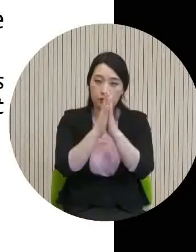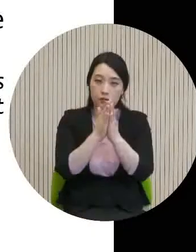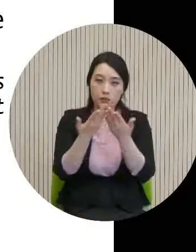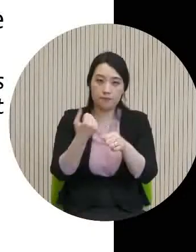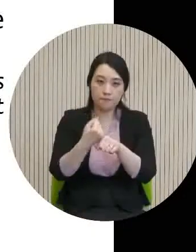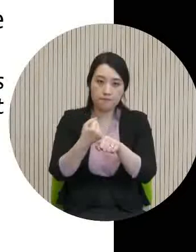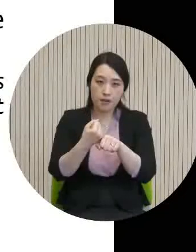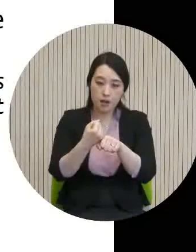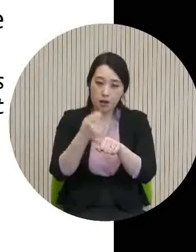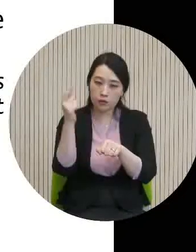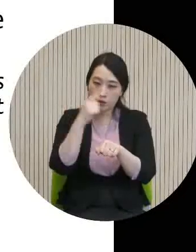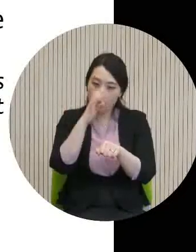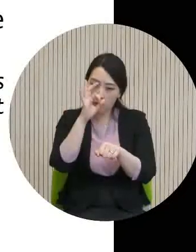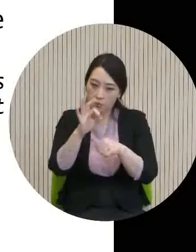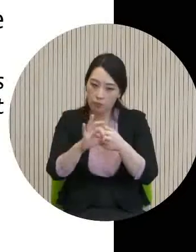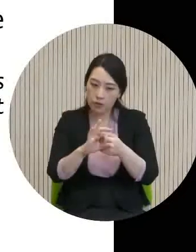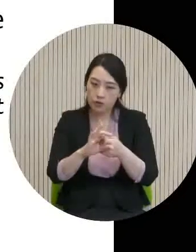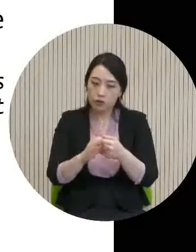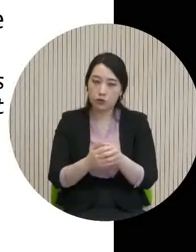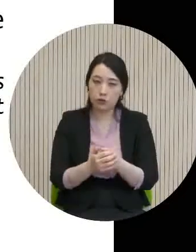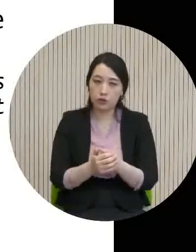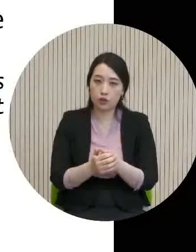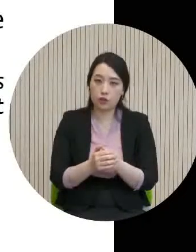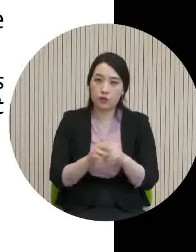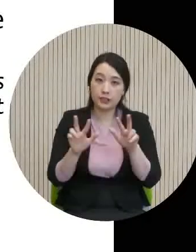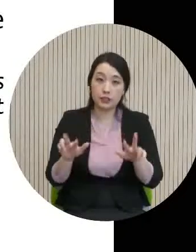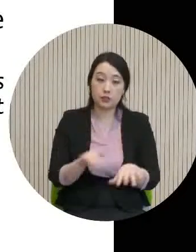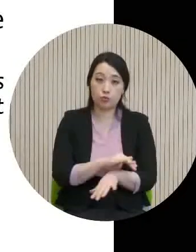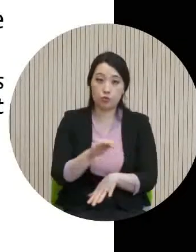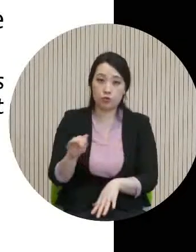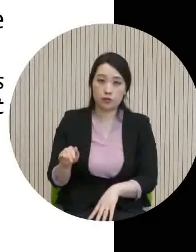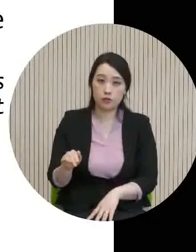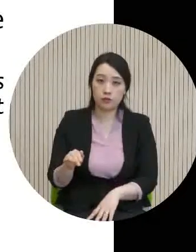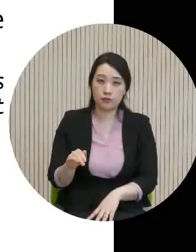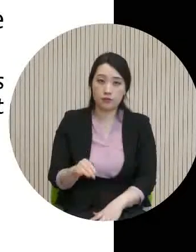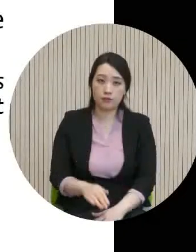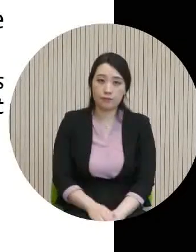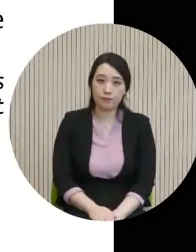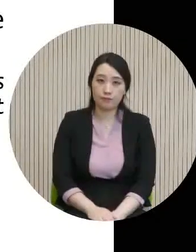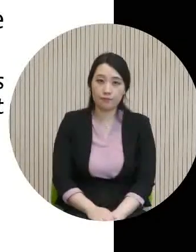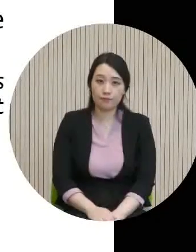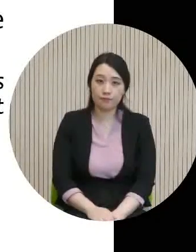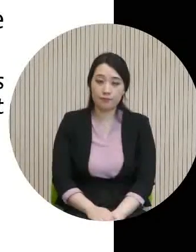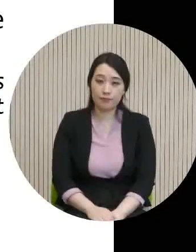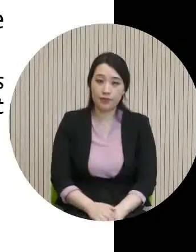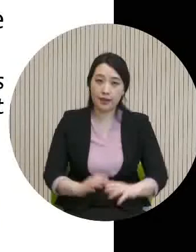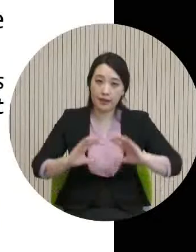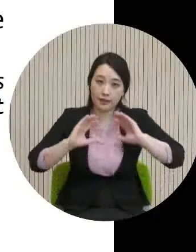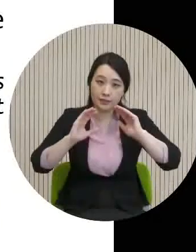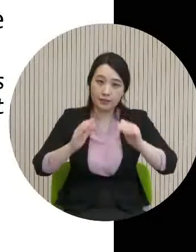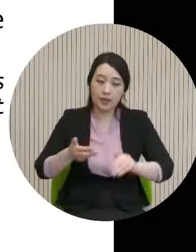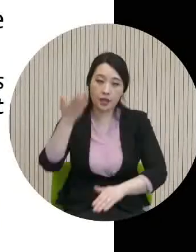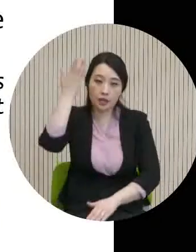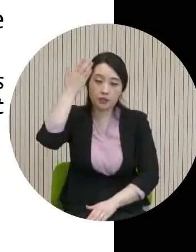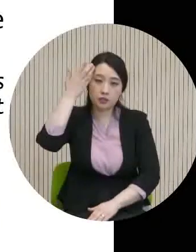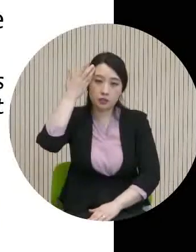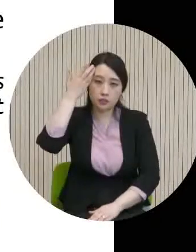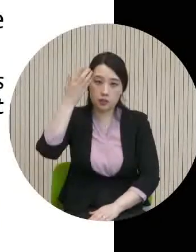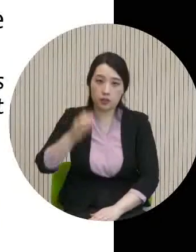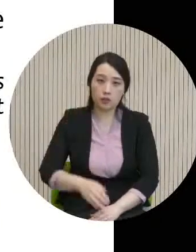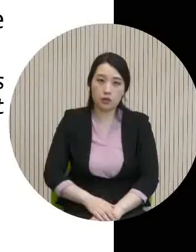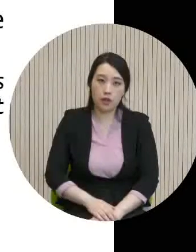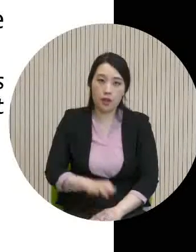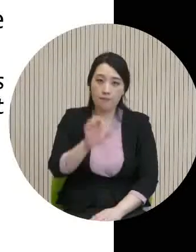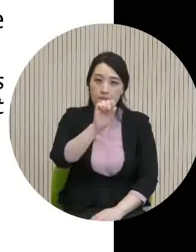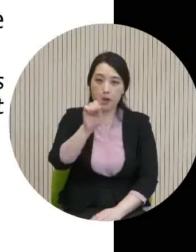this wonderful WIPO-Marrakesh Treaty to facilitate access to published works for persons who are blind, visually impaired, or otherwise